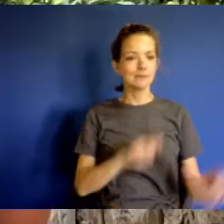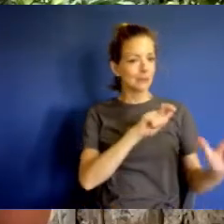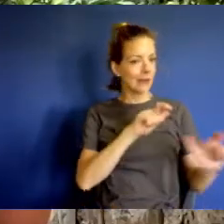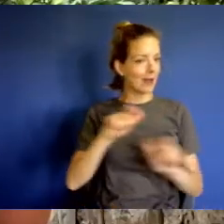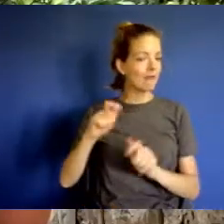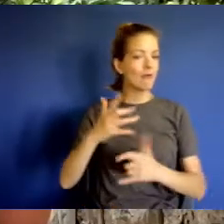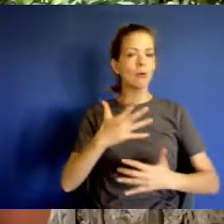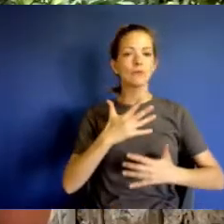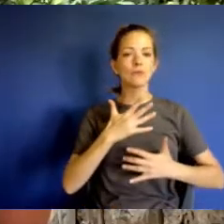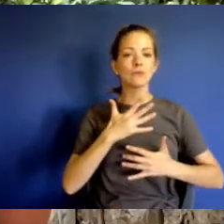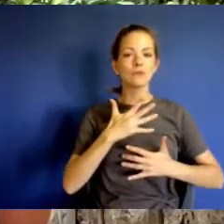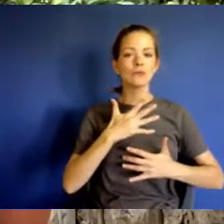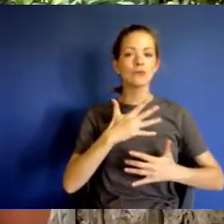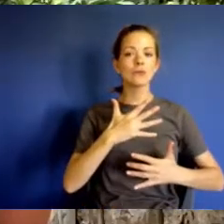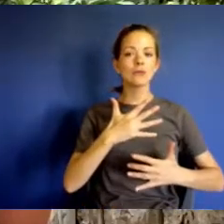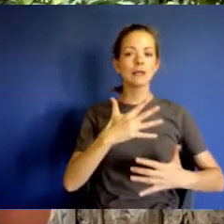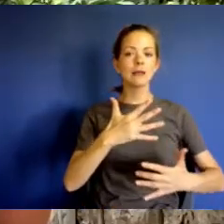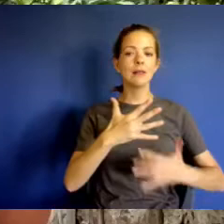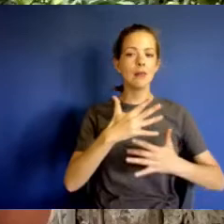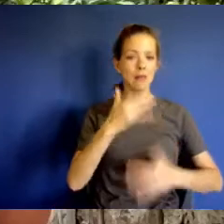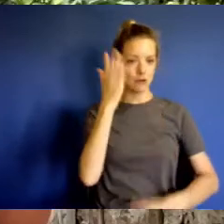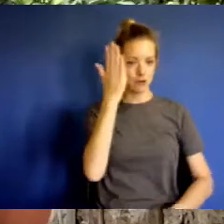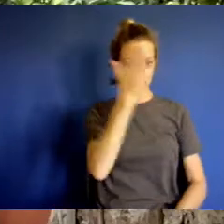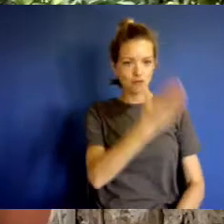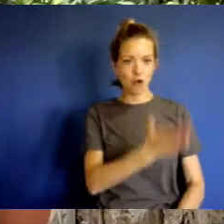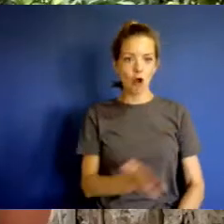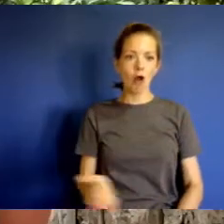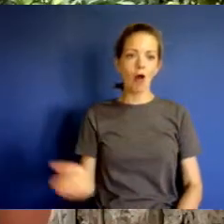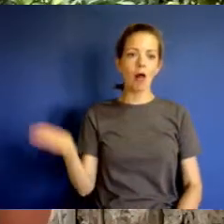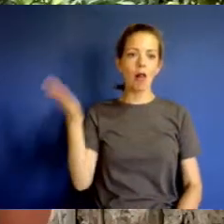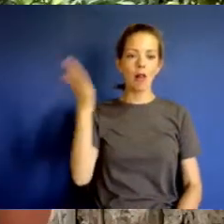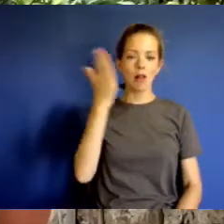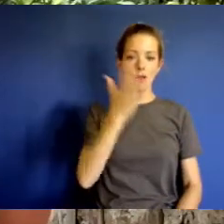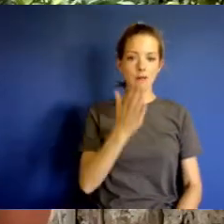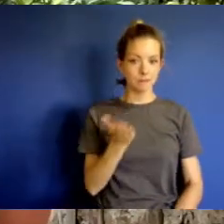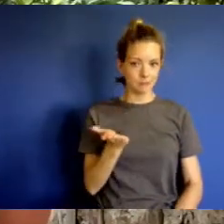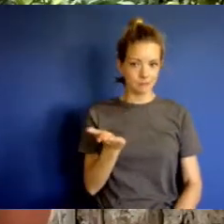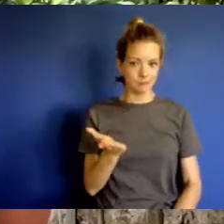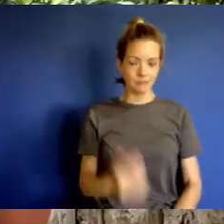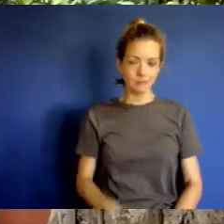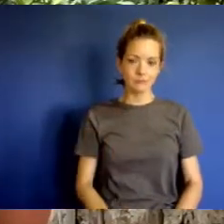Keep breathing and then take a few little circles.